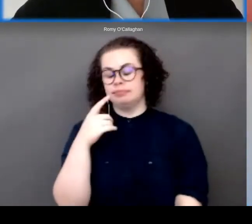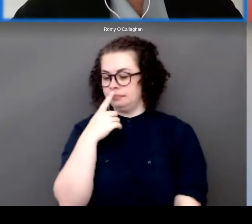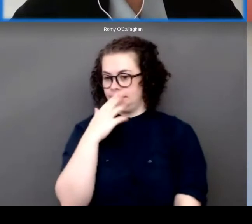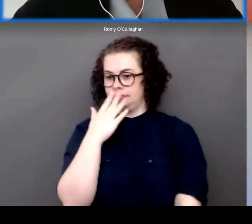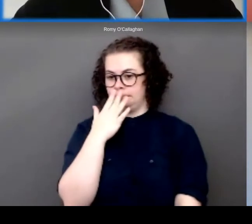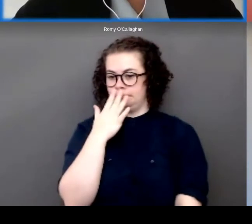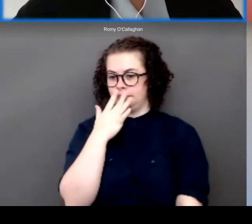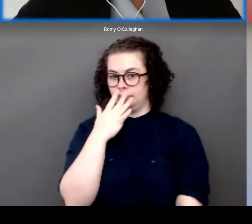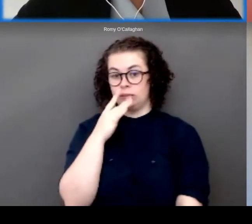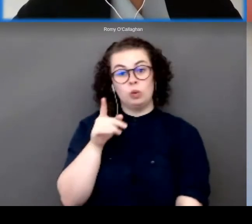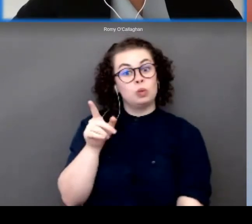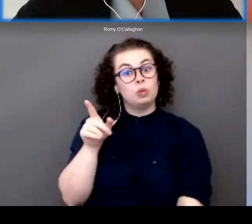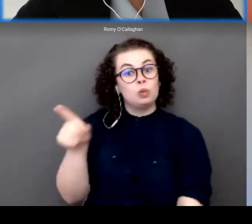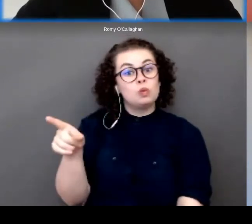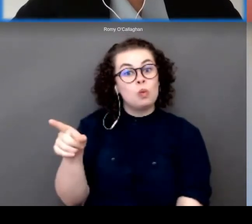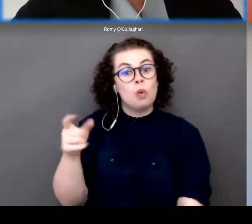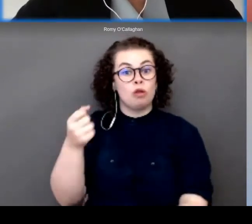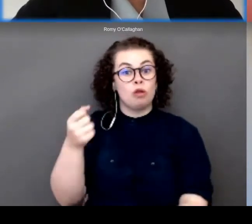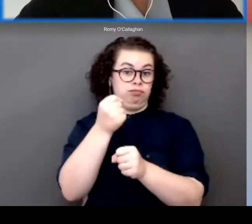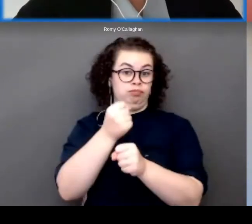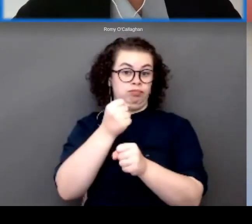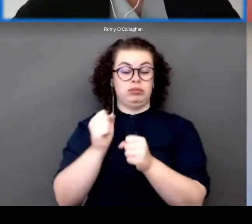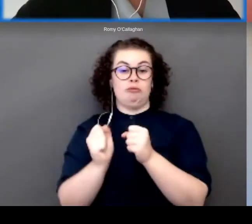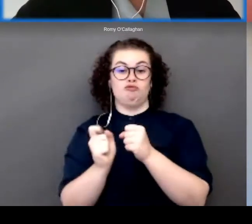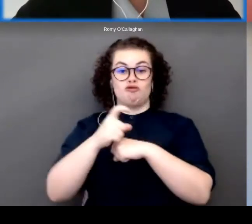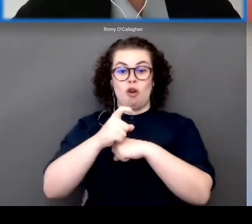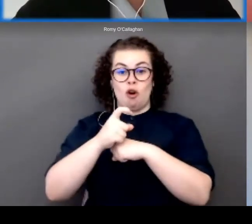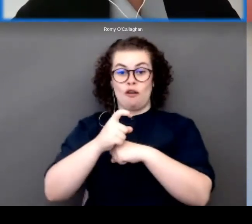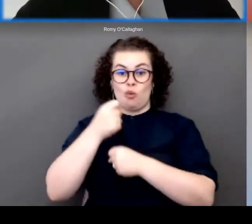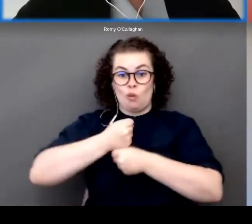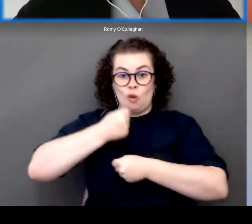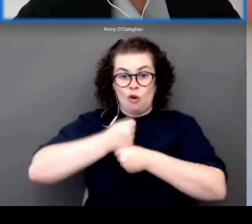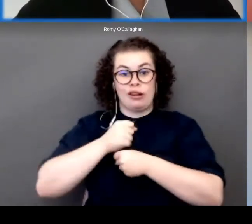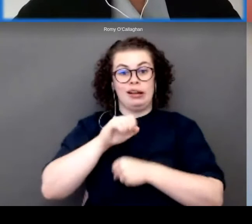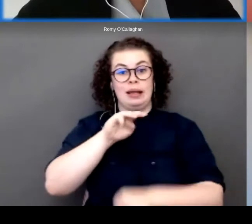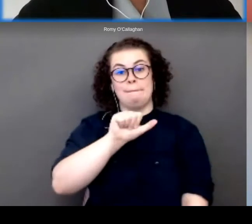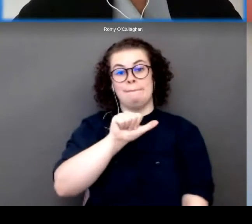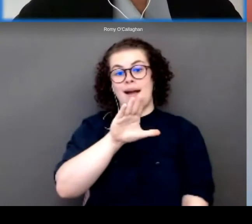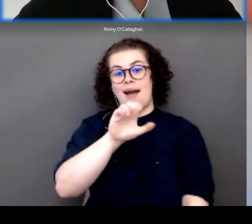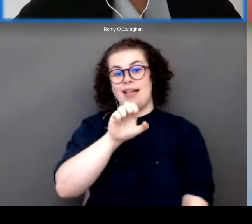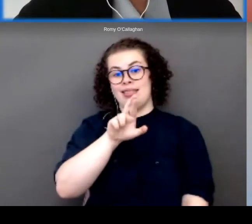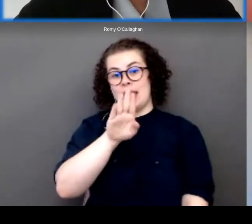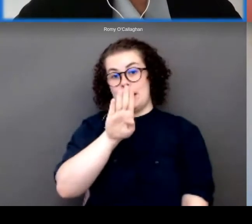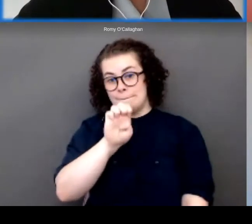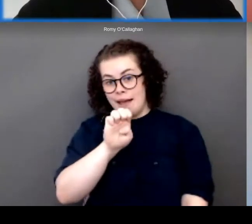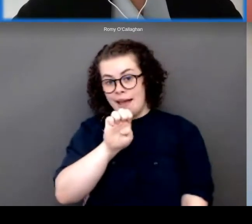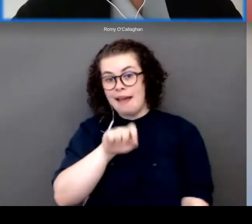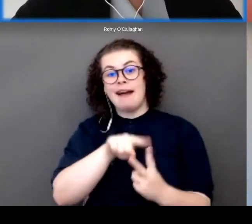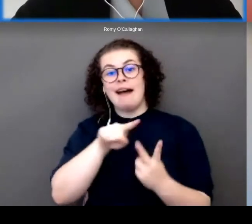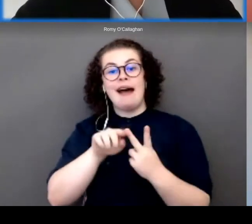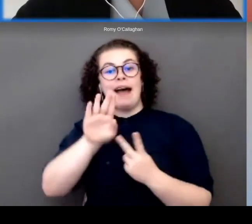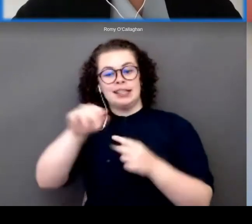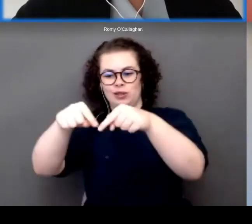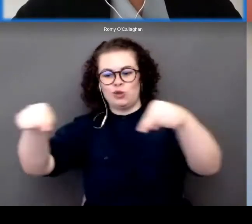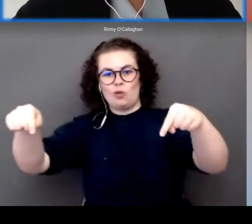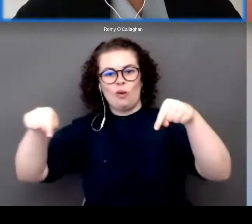you showed us the two pilot actions, so Malerbe and Piazza Rossini.